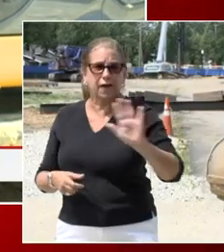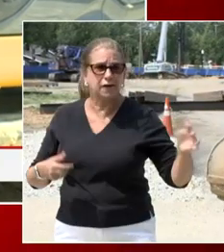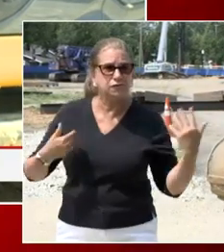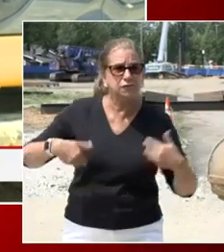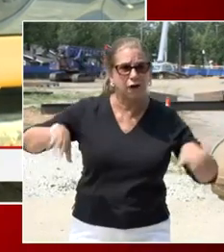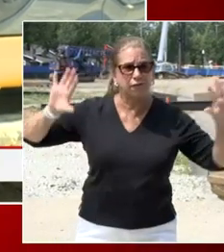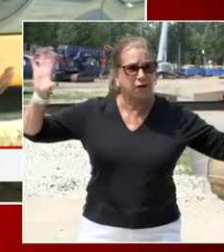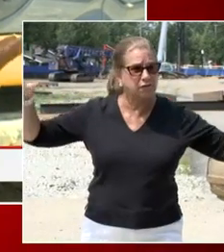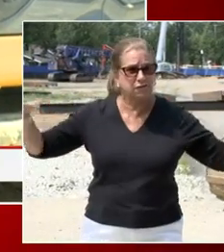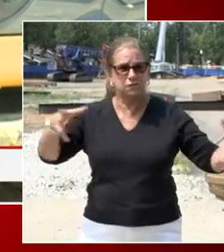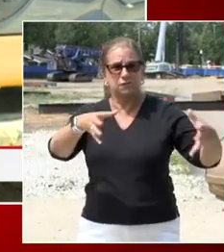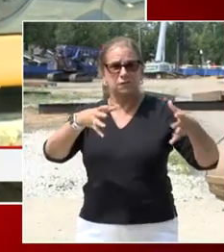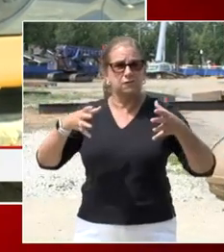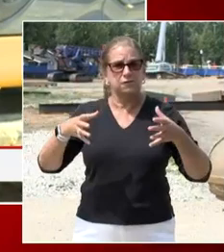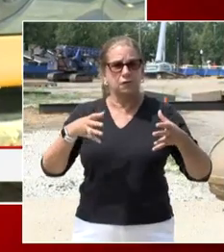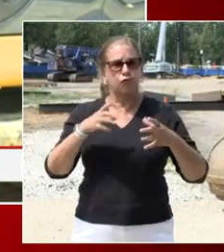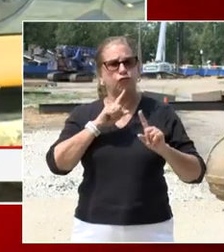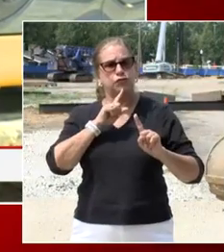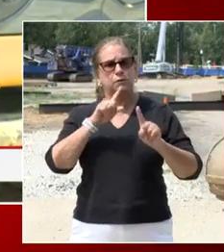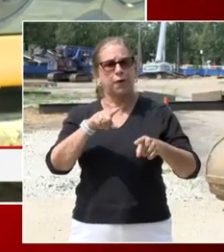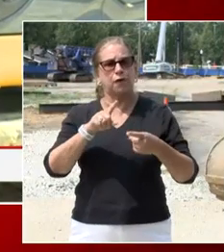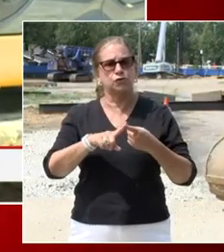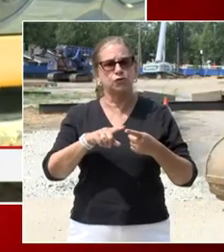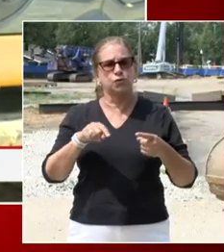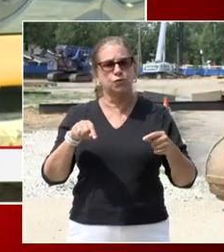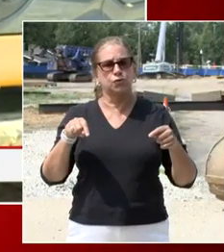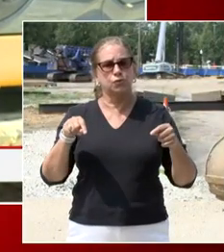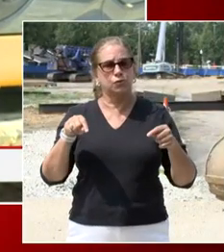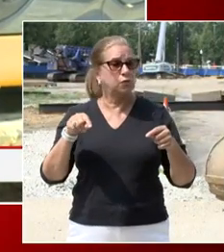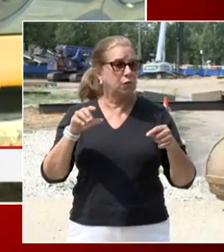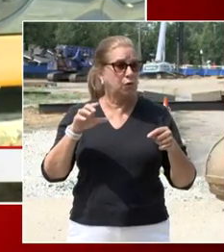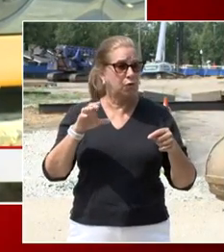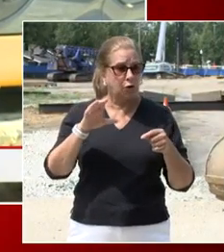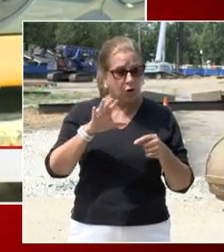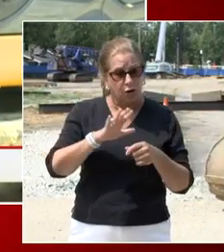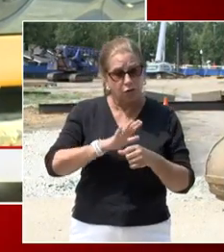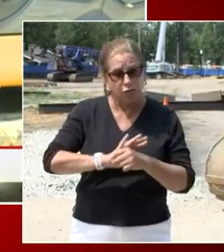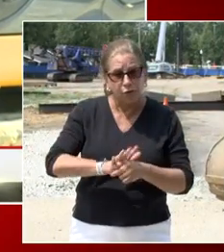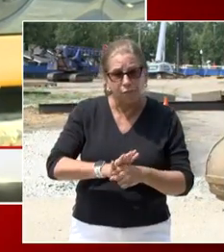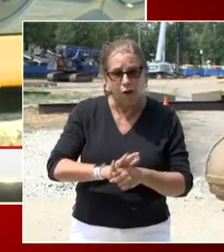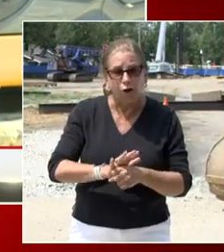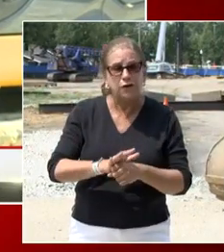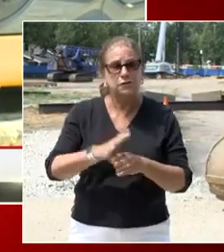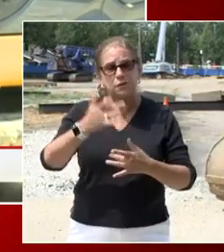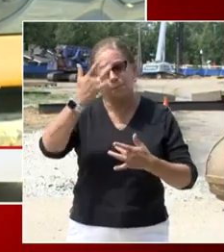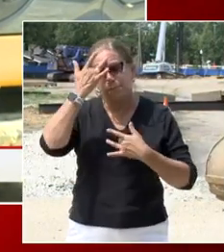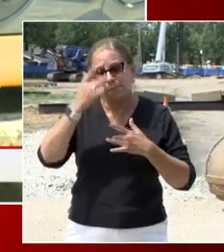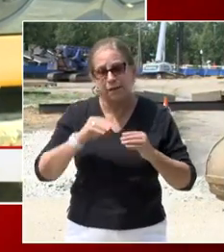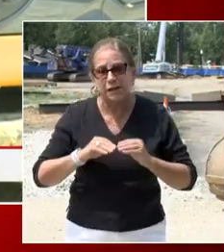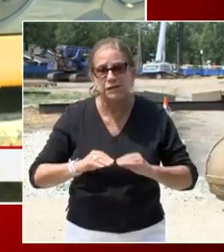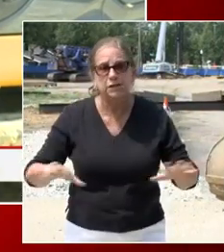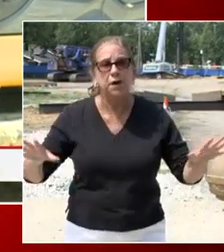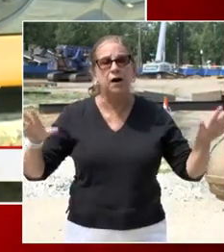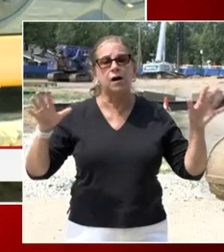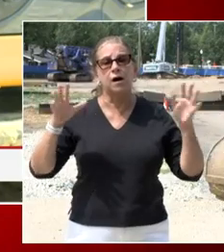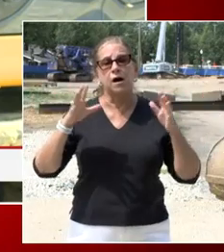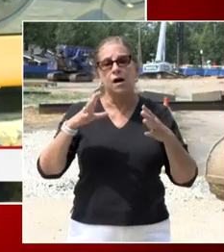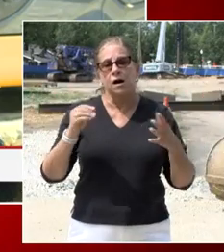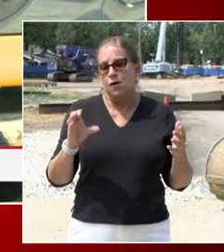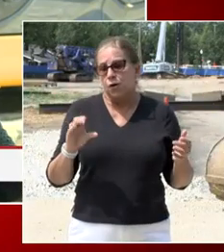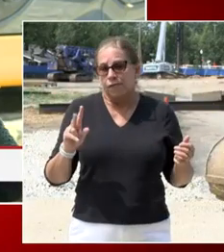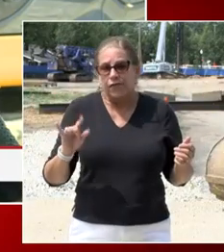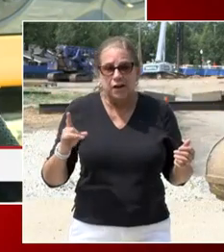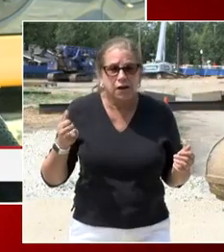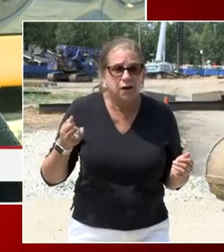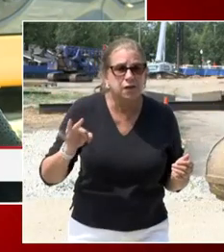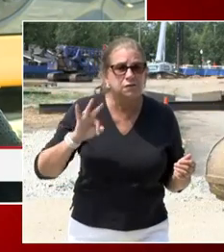to COVID-19. So thank you, everybody, for all that you have done. And I want to especially thank